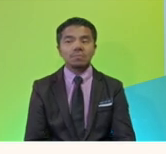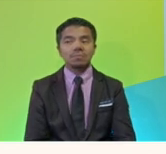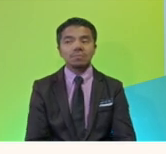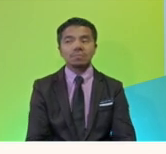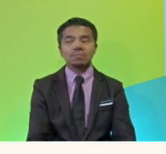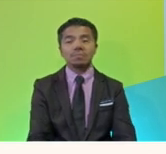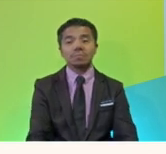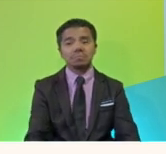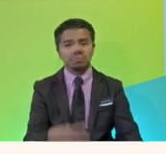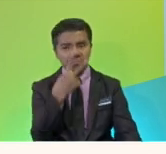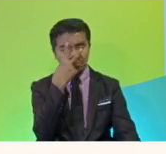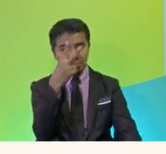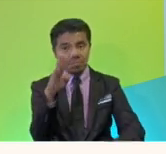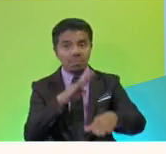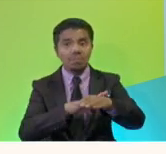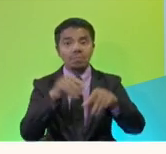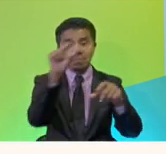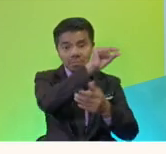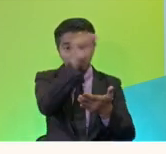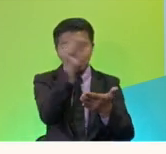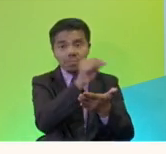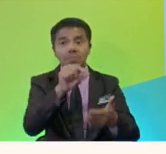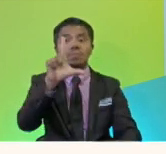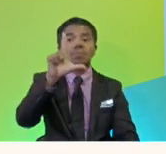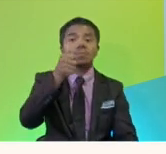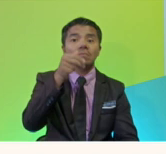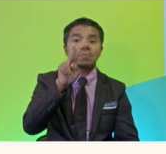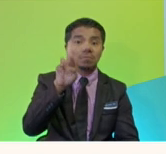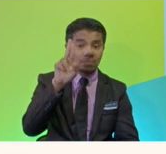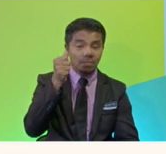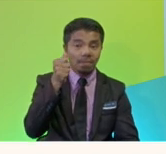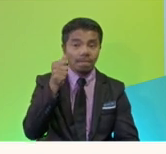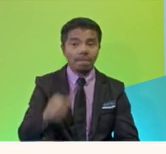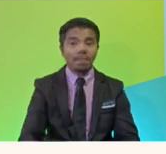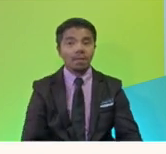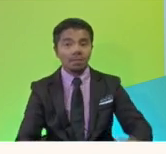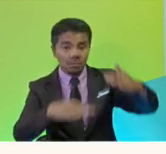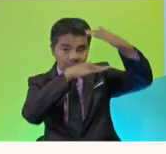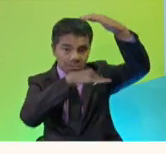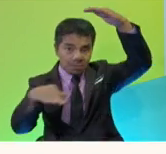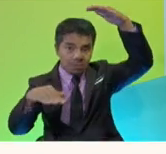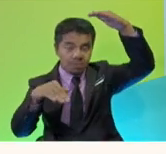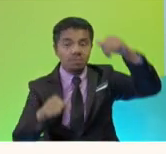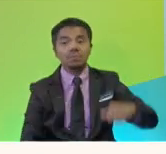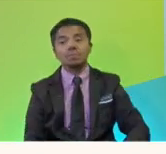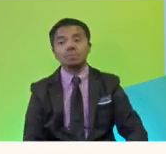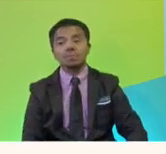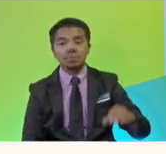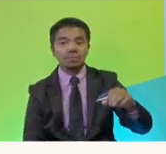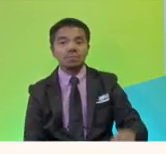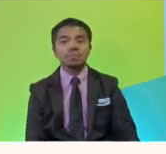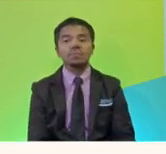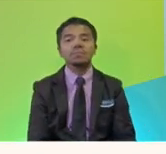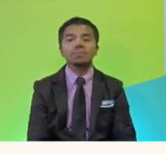you look at the last line there, but one of my friends has suggested that we go sailing. I think I'll give it a